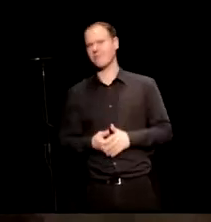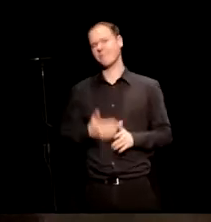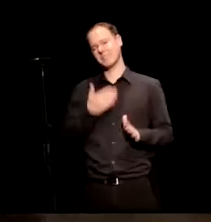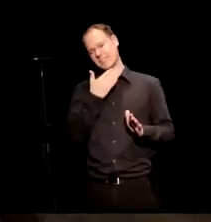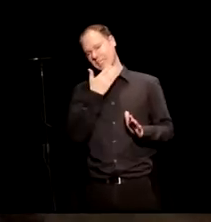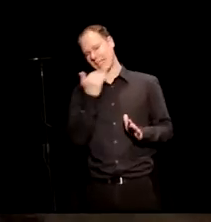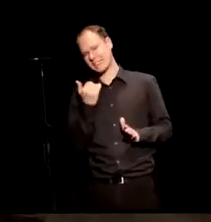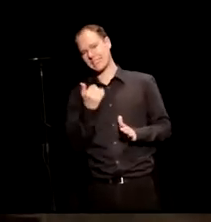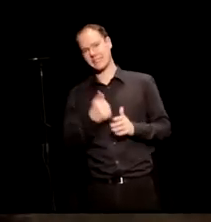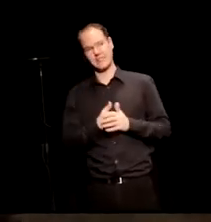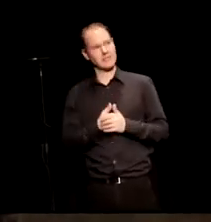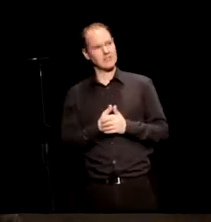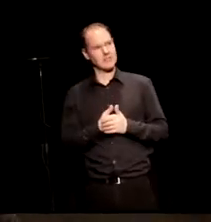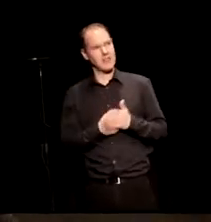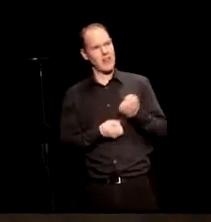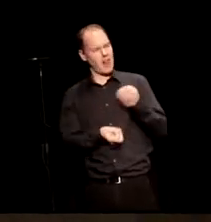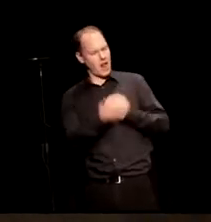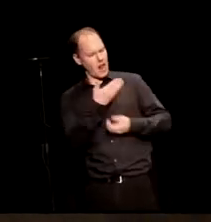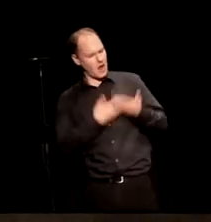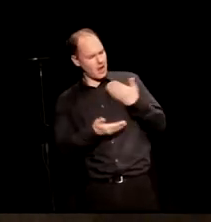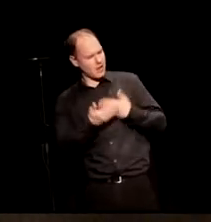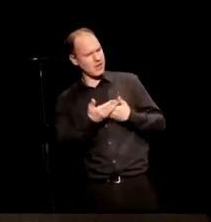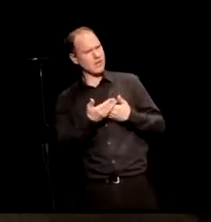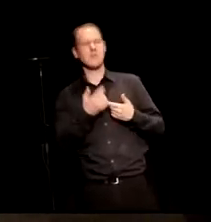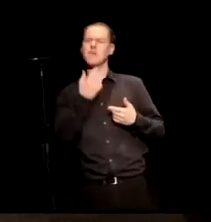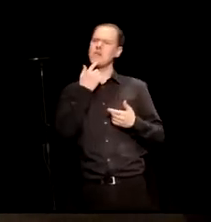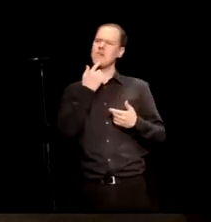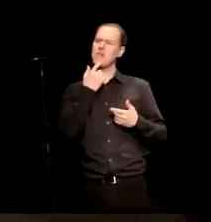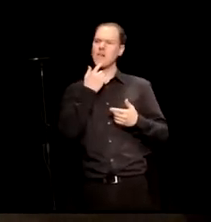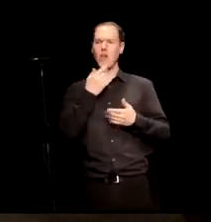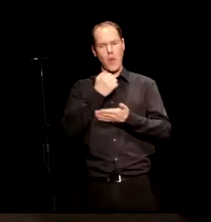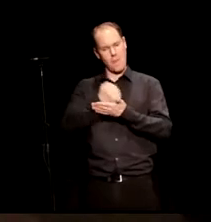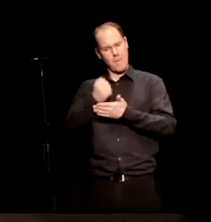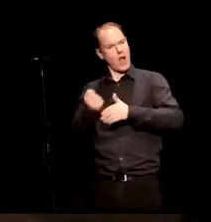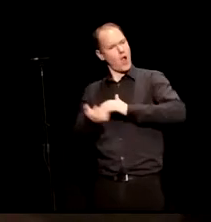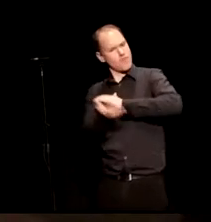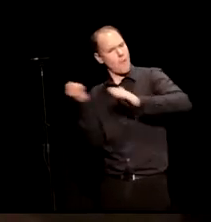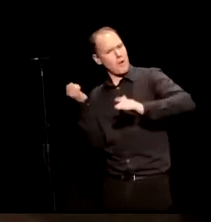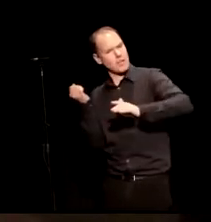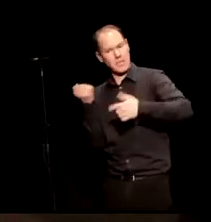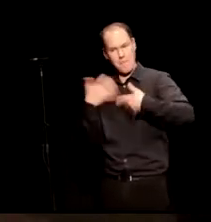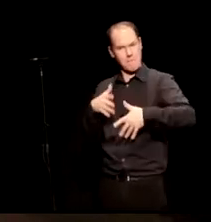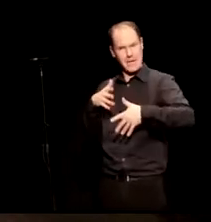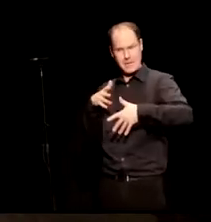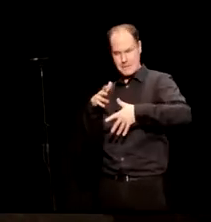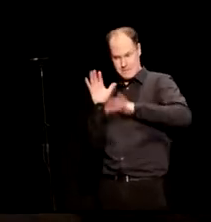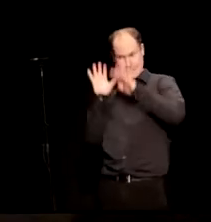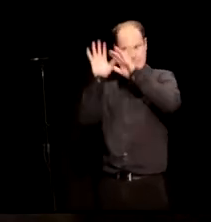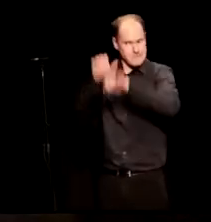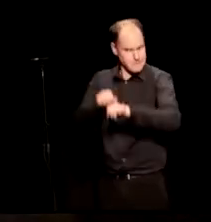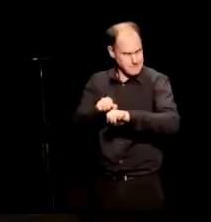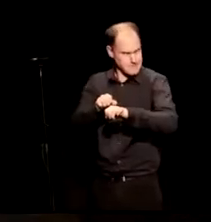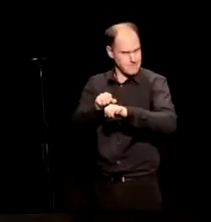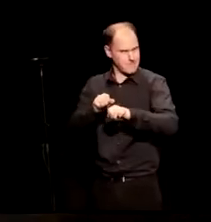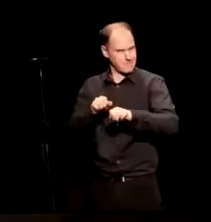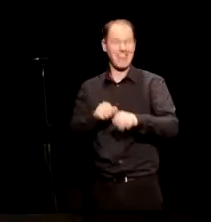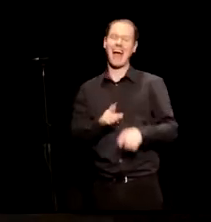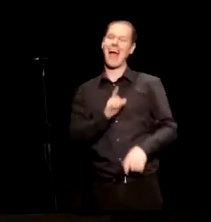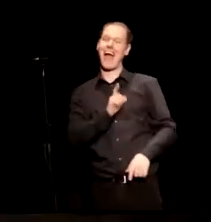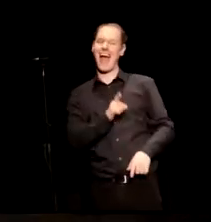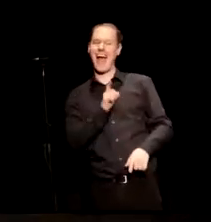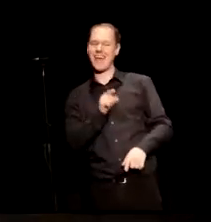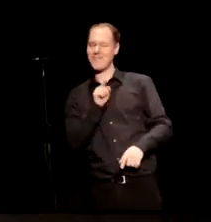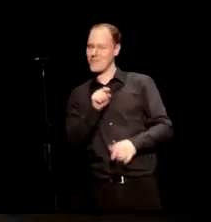kindly tell me if these robbers was apprehended? Now I can see you are